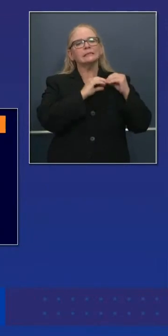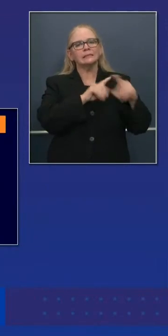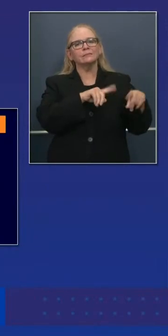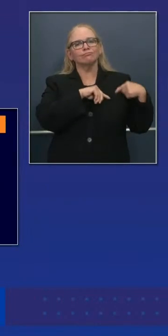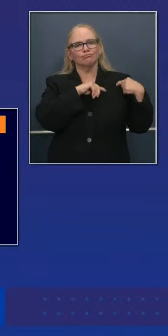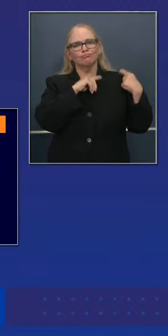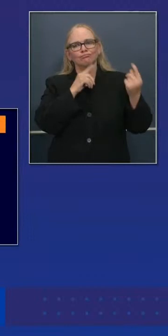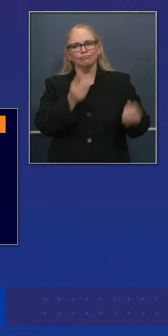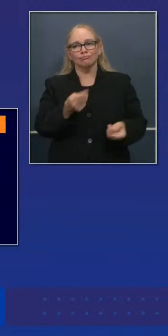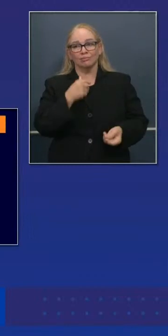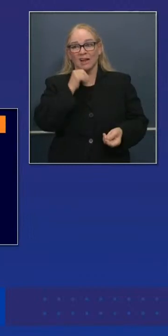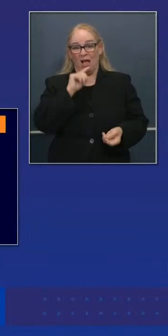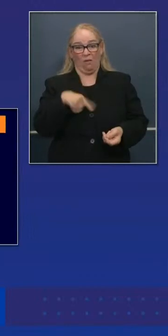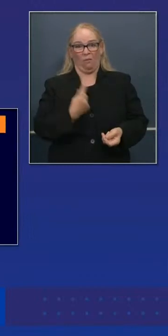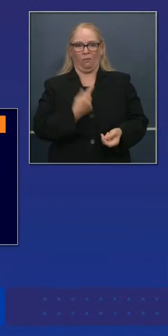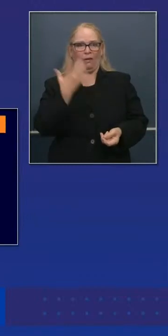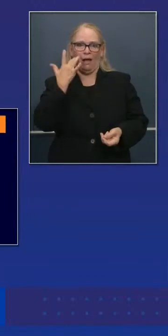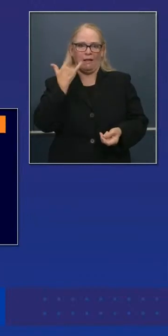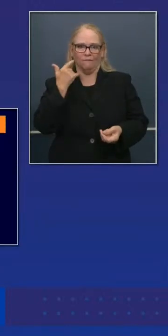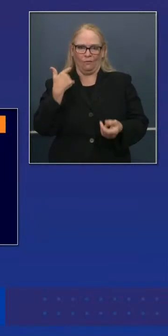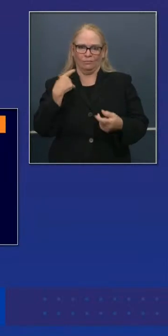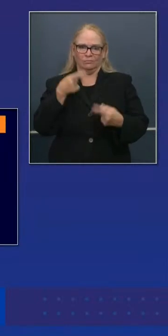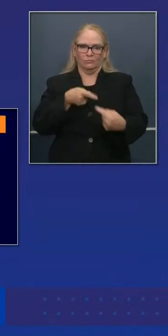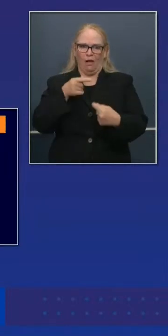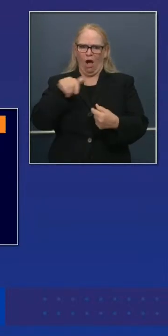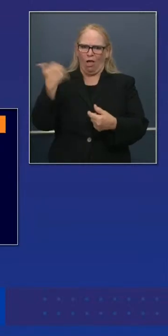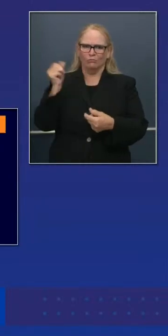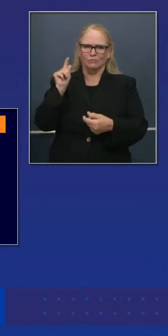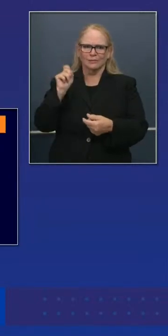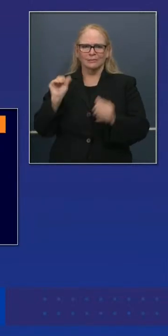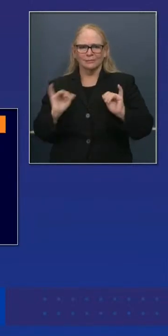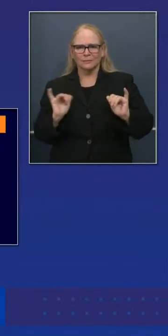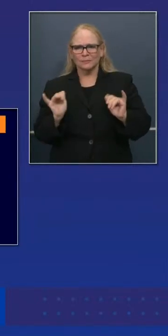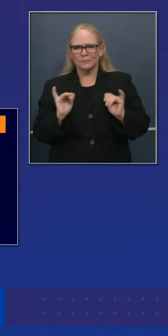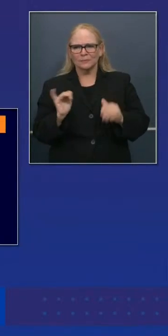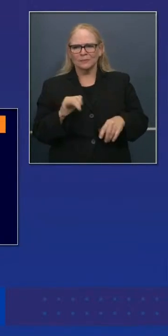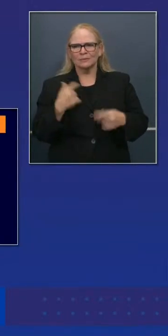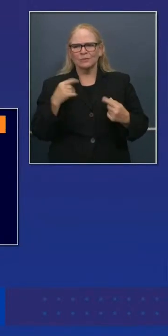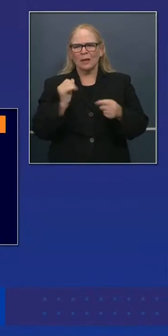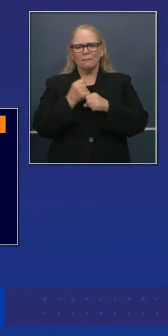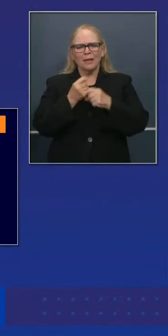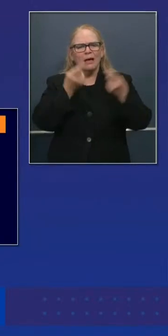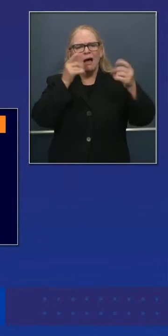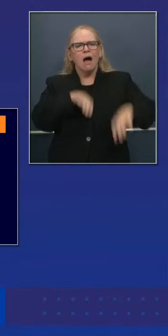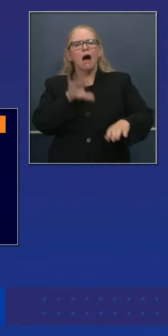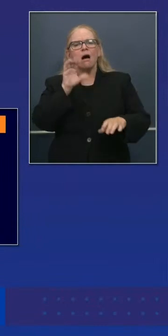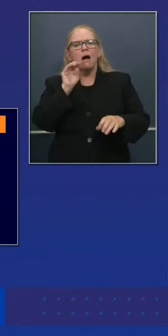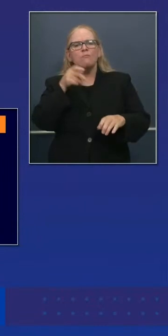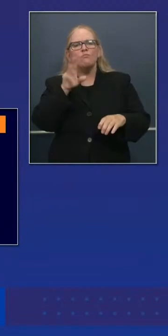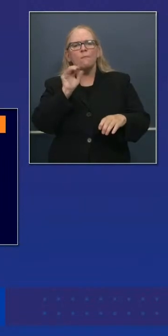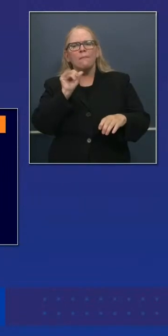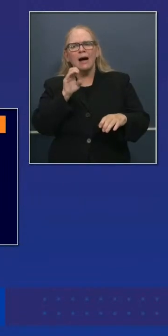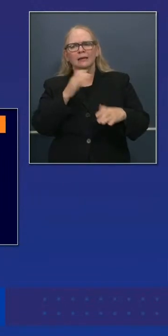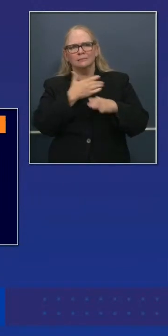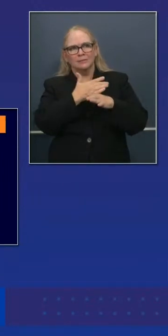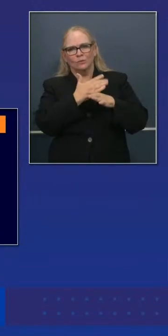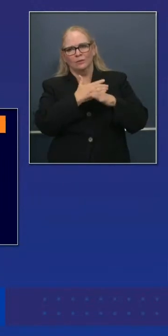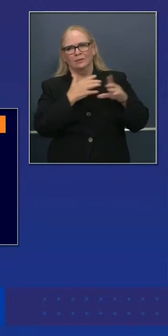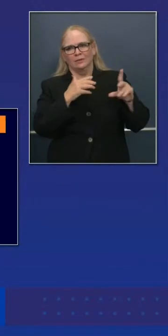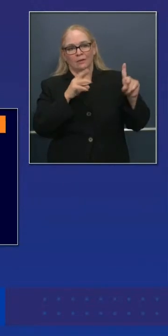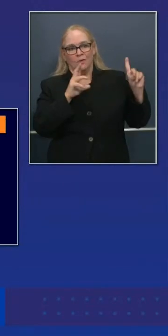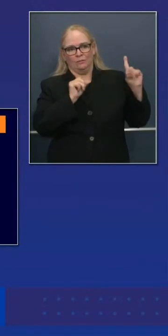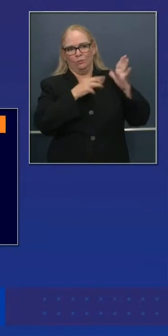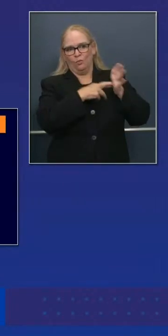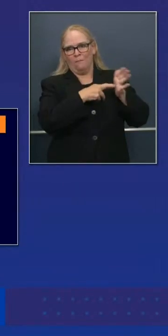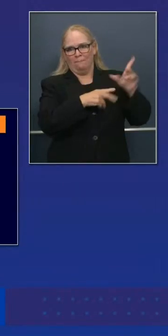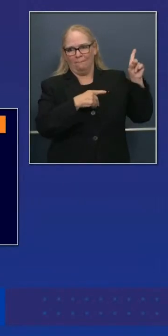because of the inability to formulate a compromise last week. I appreciate there was some extension of